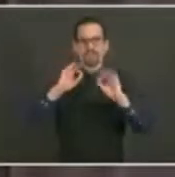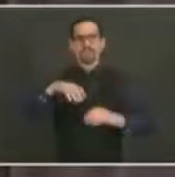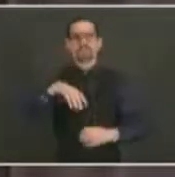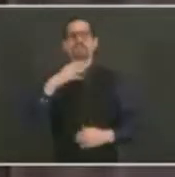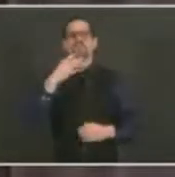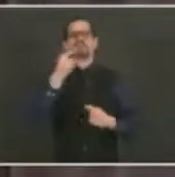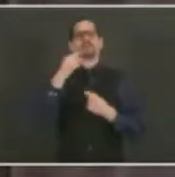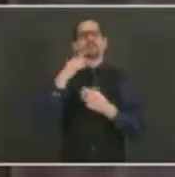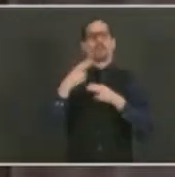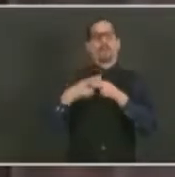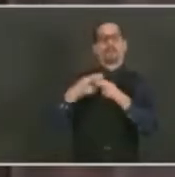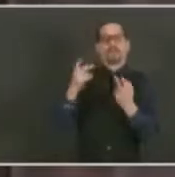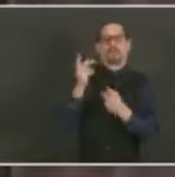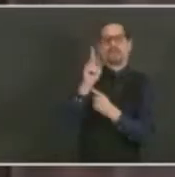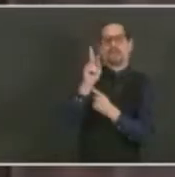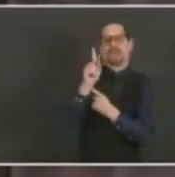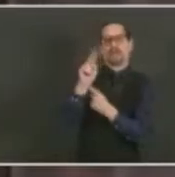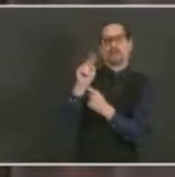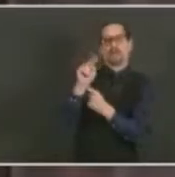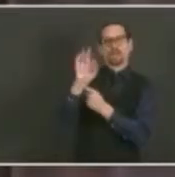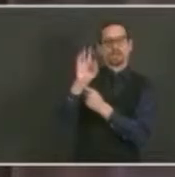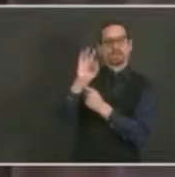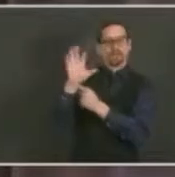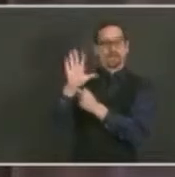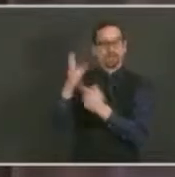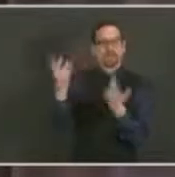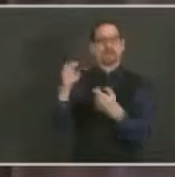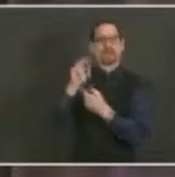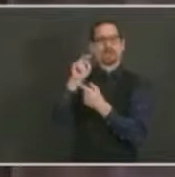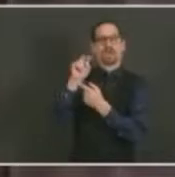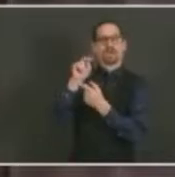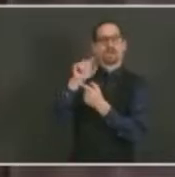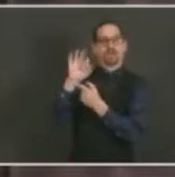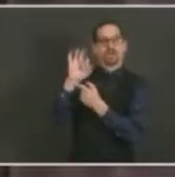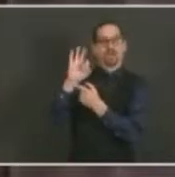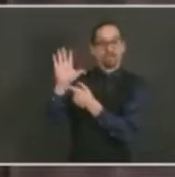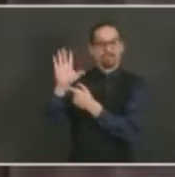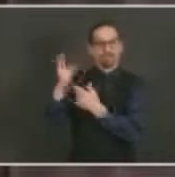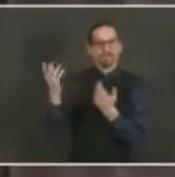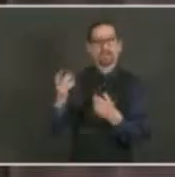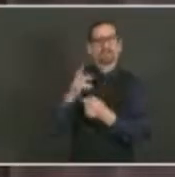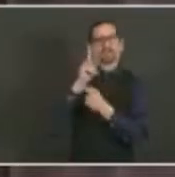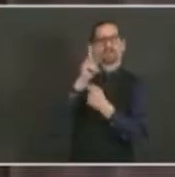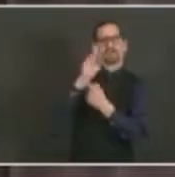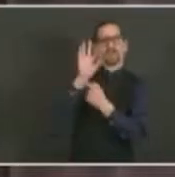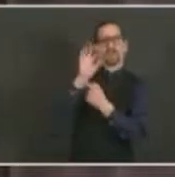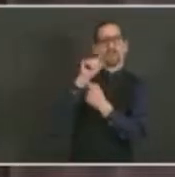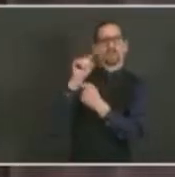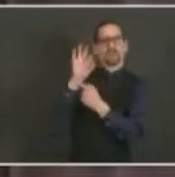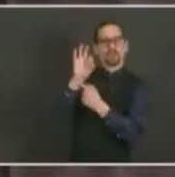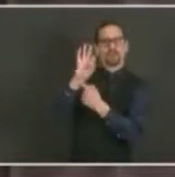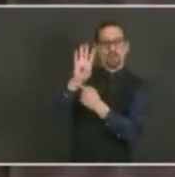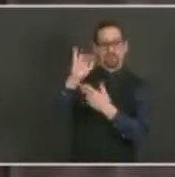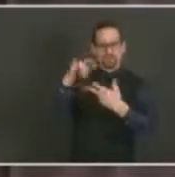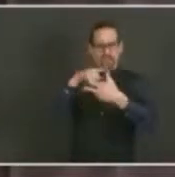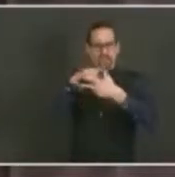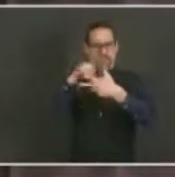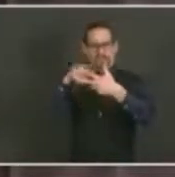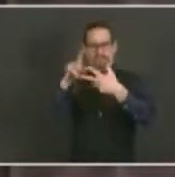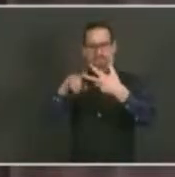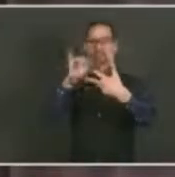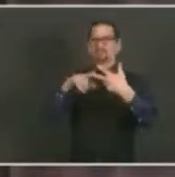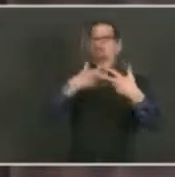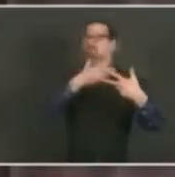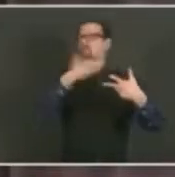are KN95 masks, KF94 masks, N95 masks,